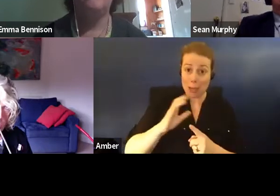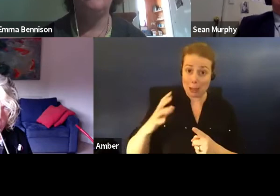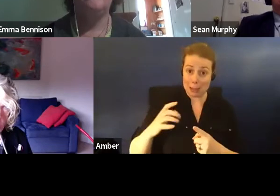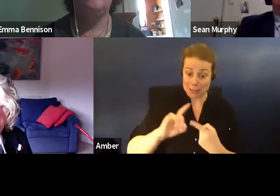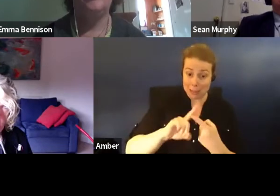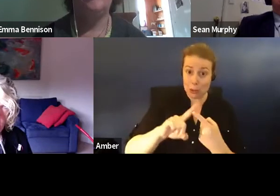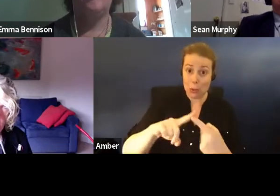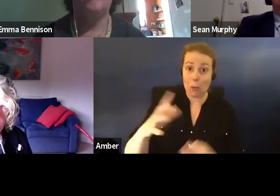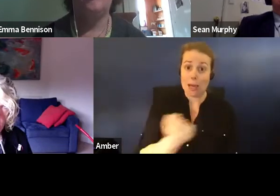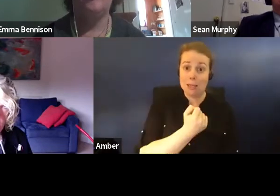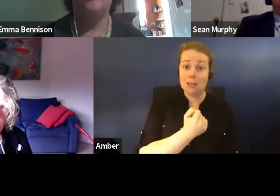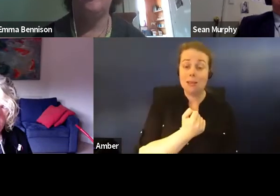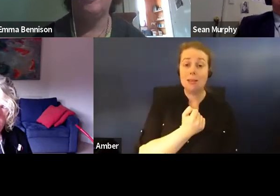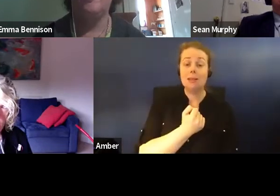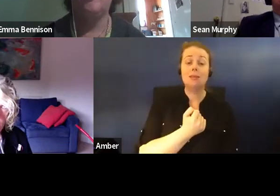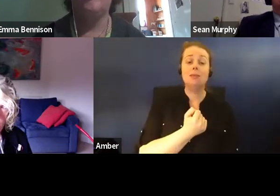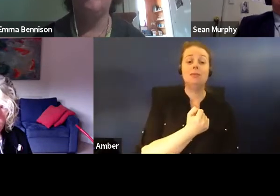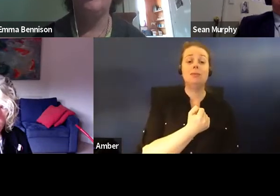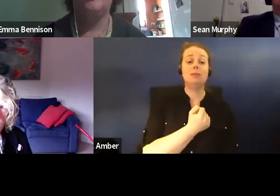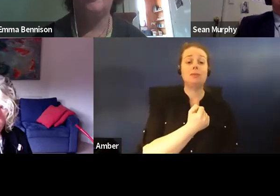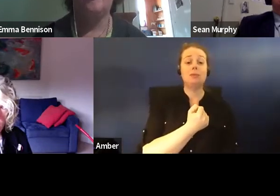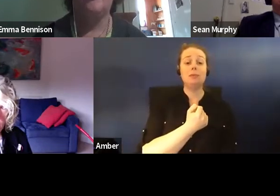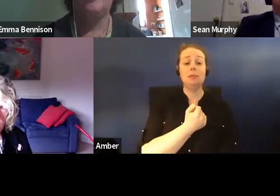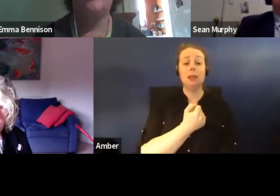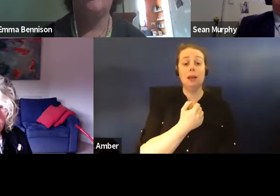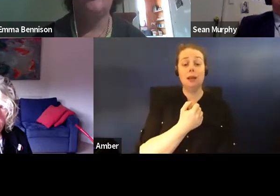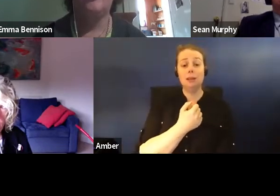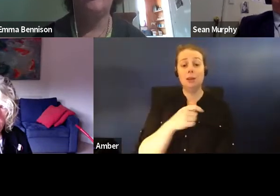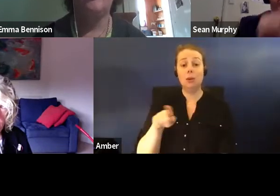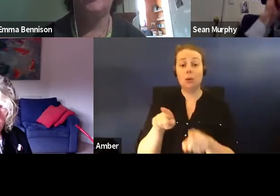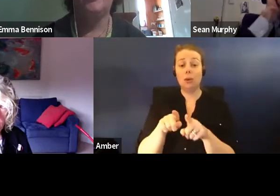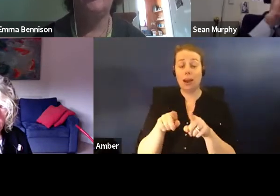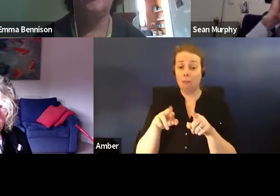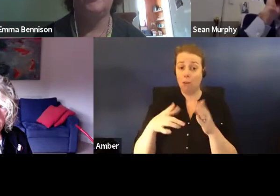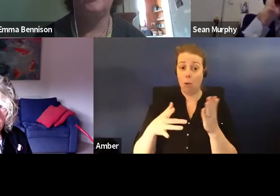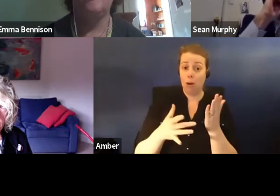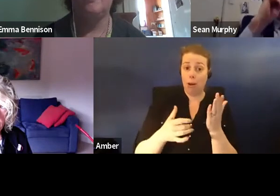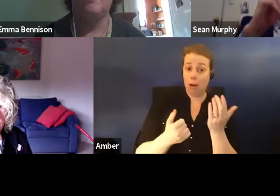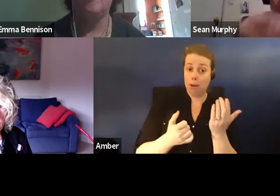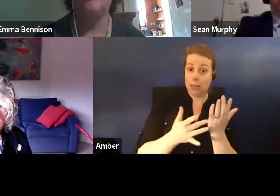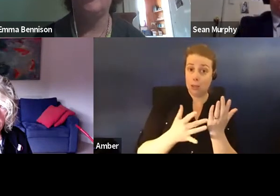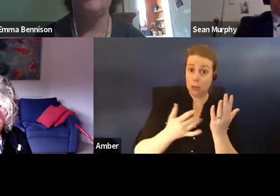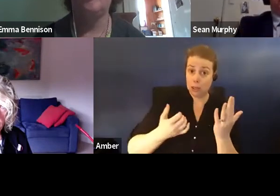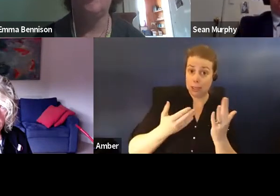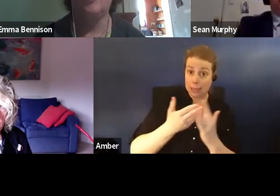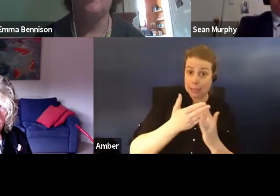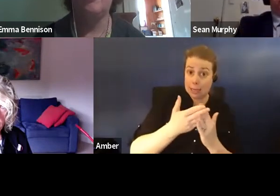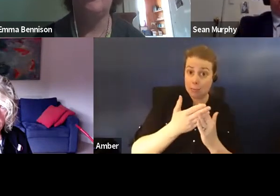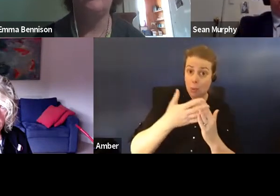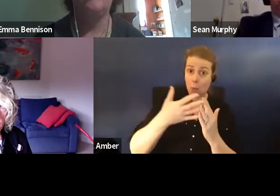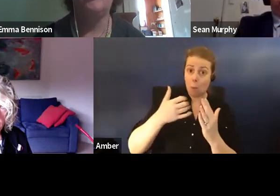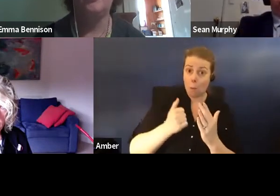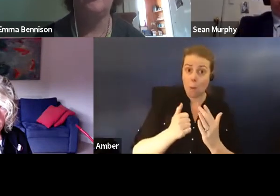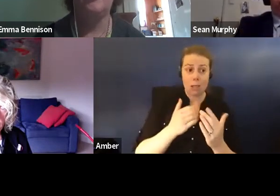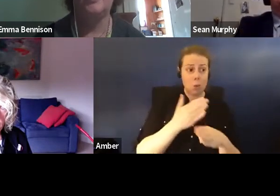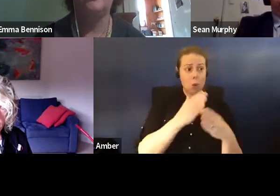you know, there needs to be a broader approach to accessible technology. And, you know, we need to be working with providers more closely, I